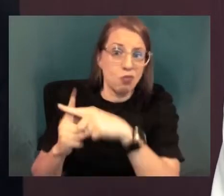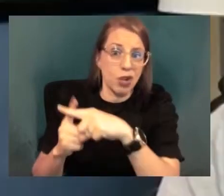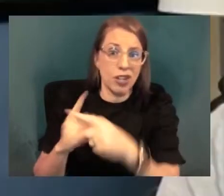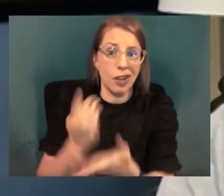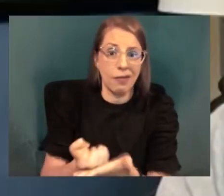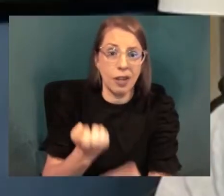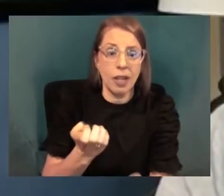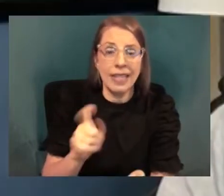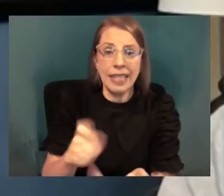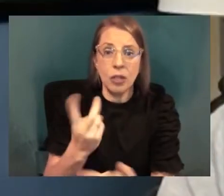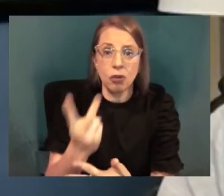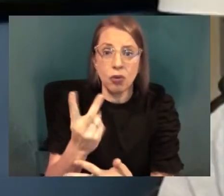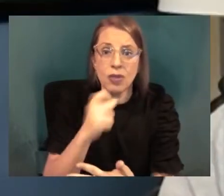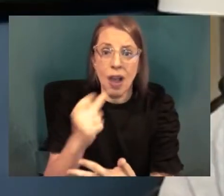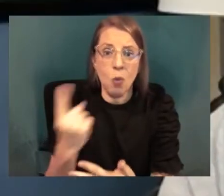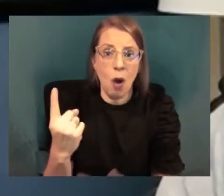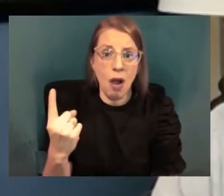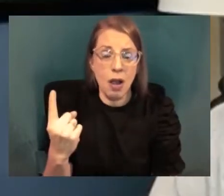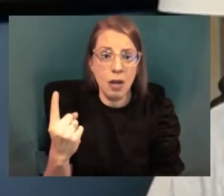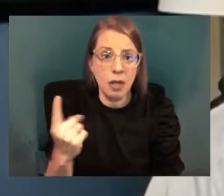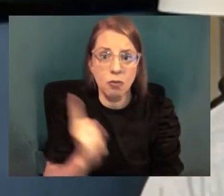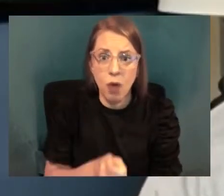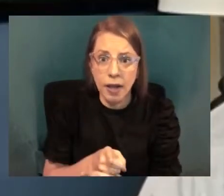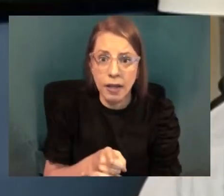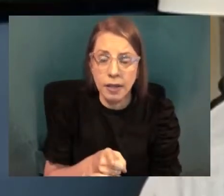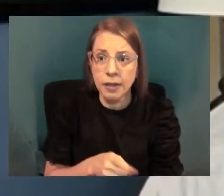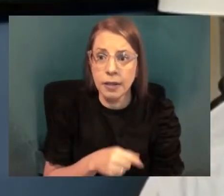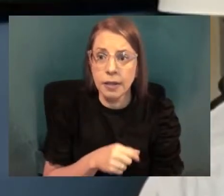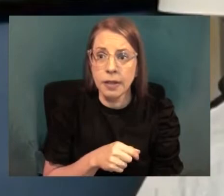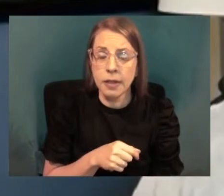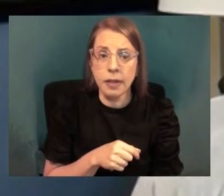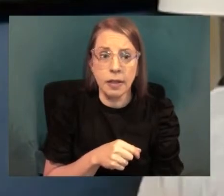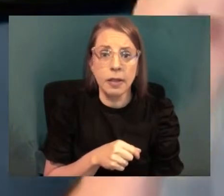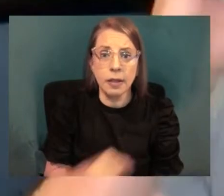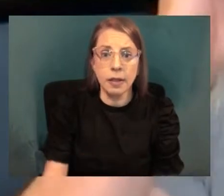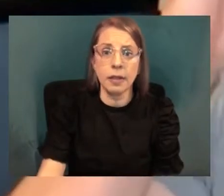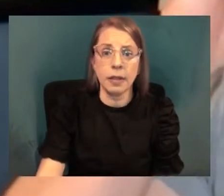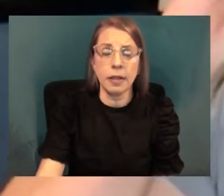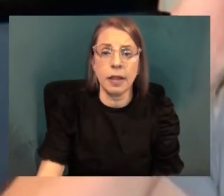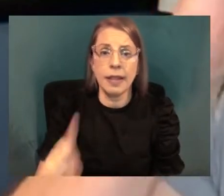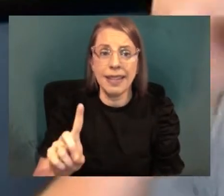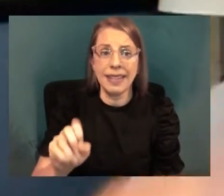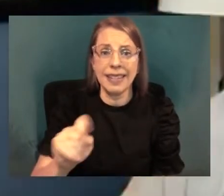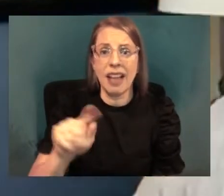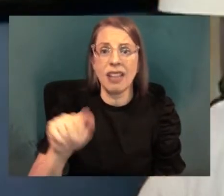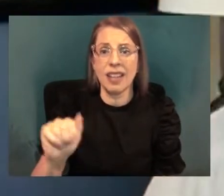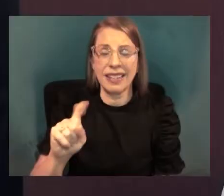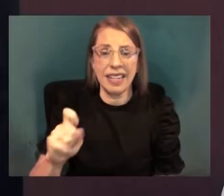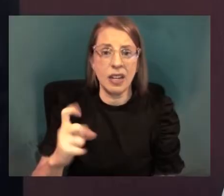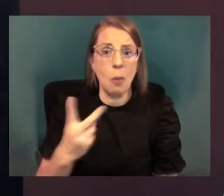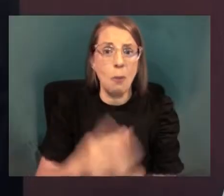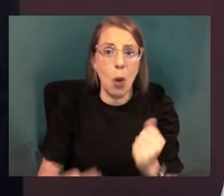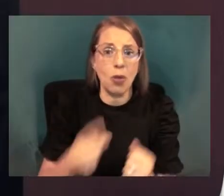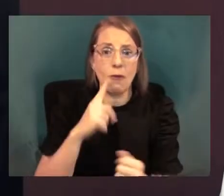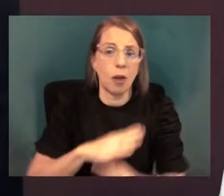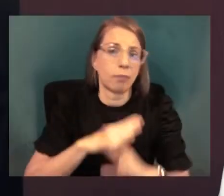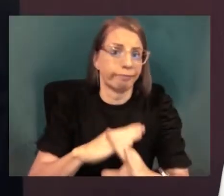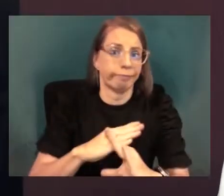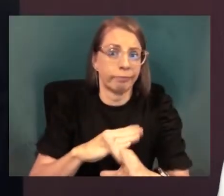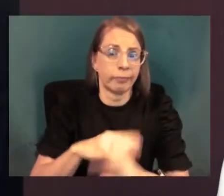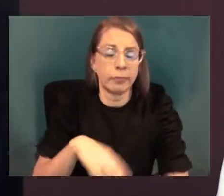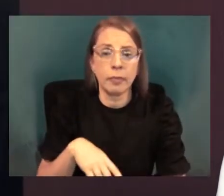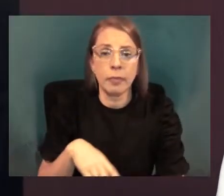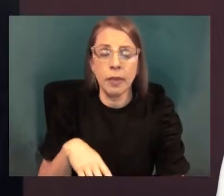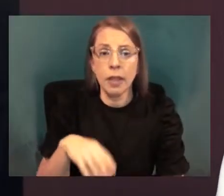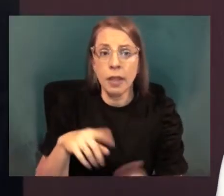Hawk? Because I know that's recommended from other data for the Delta variant. You needed both shots to really get protection. The question I have in J&J is